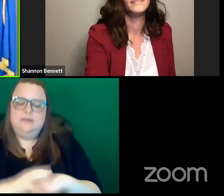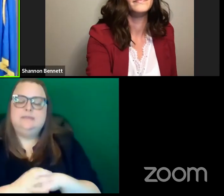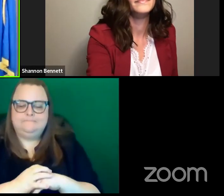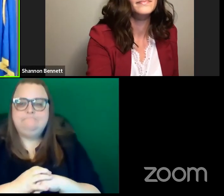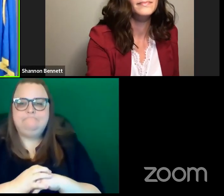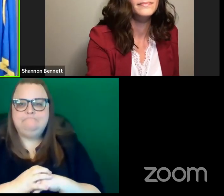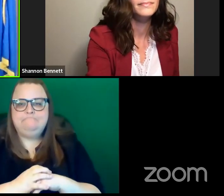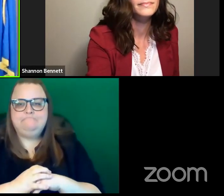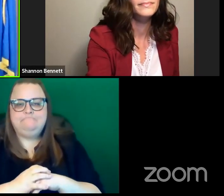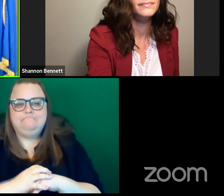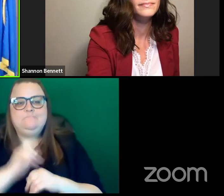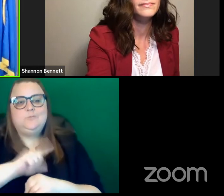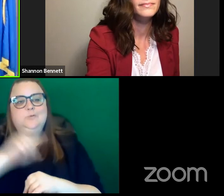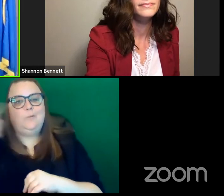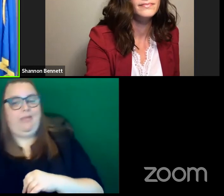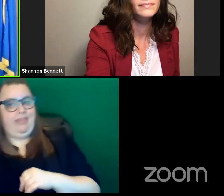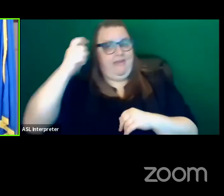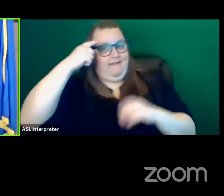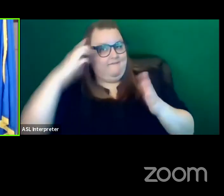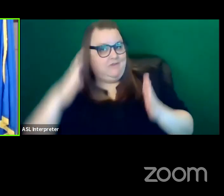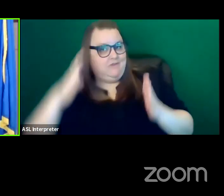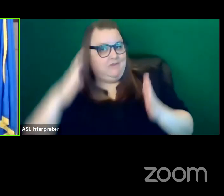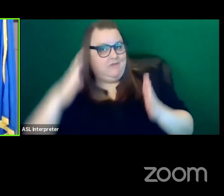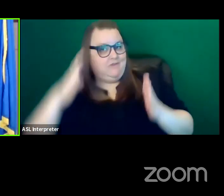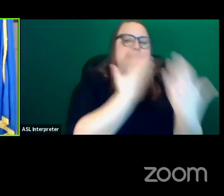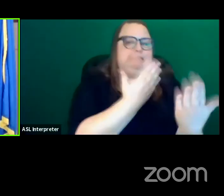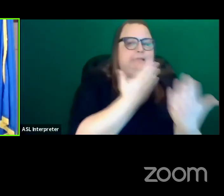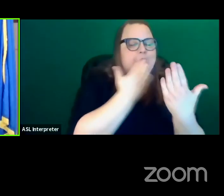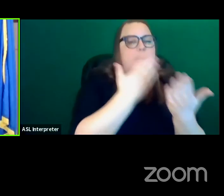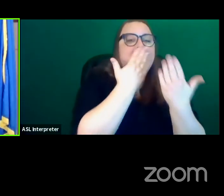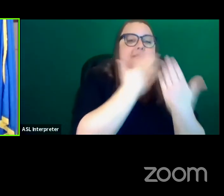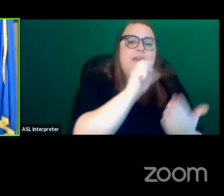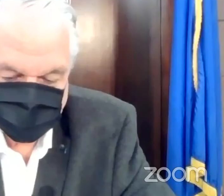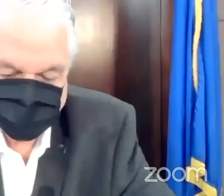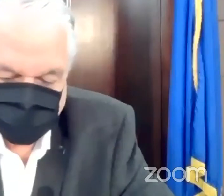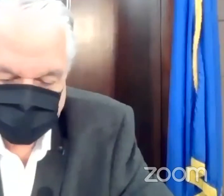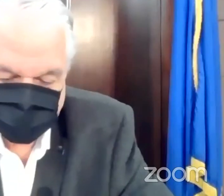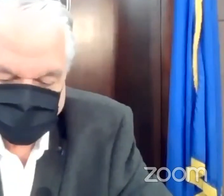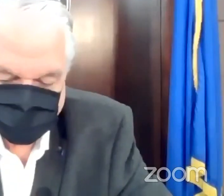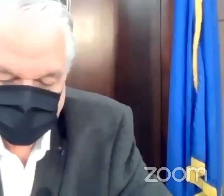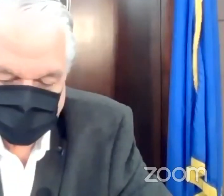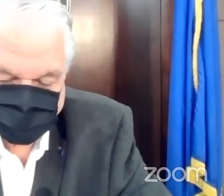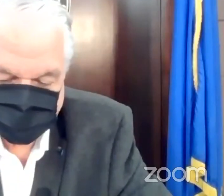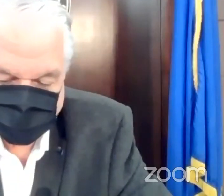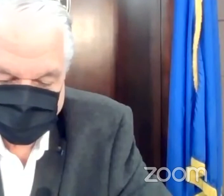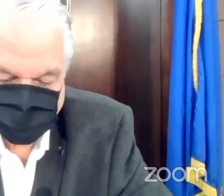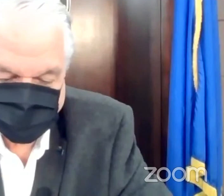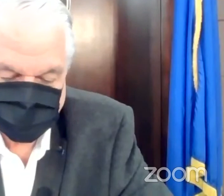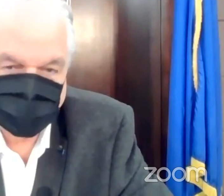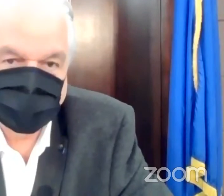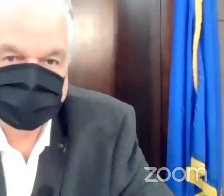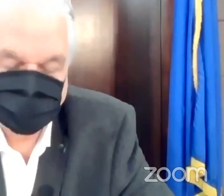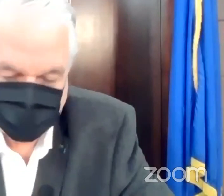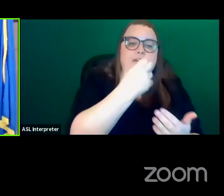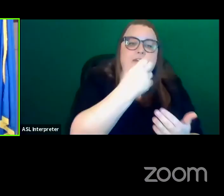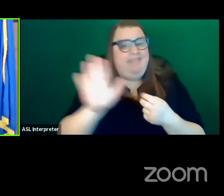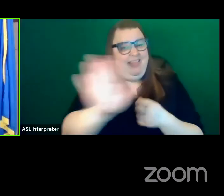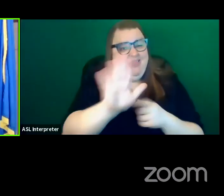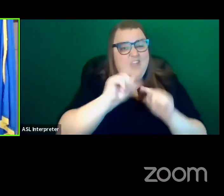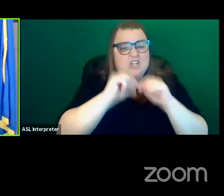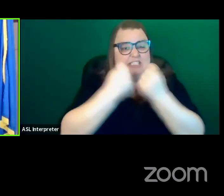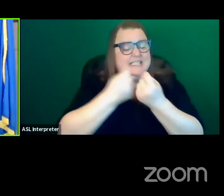Thank you. I again want to thank Shannon, Candace, and their entire team for their tireless work on this vaccination rollout